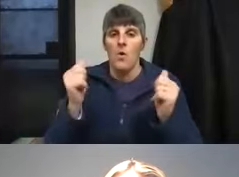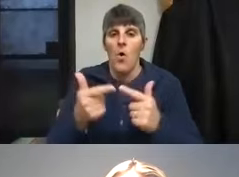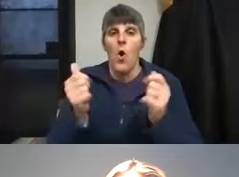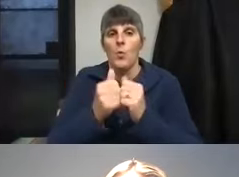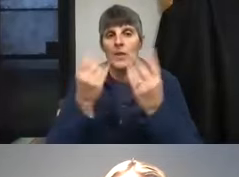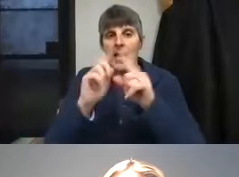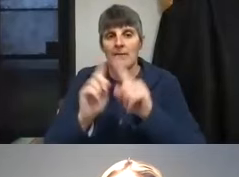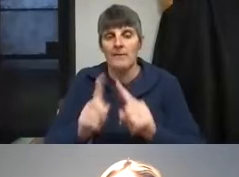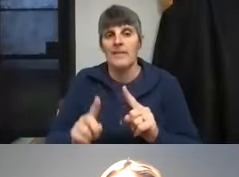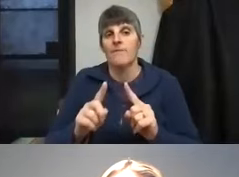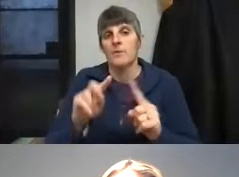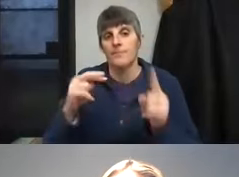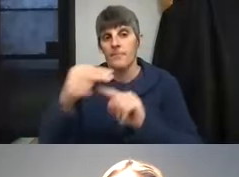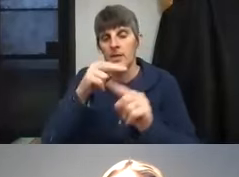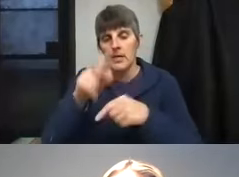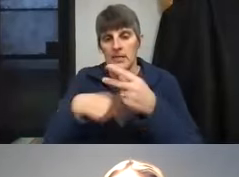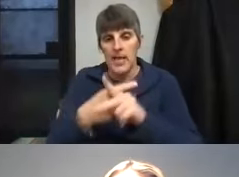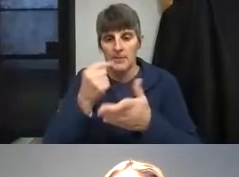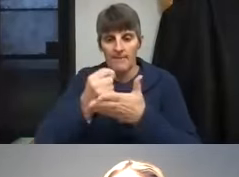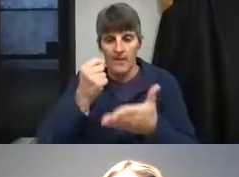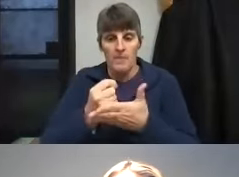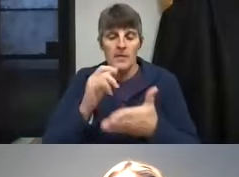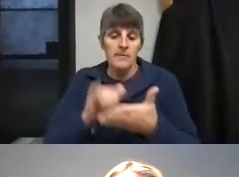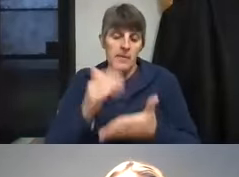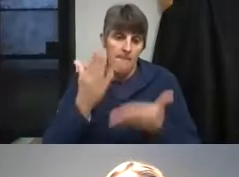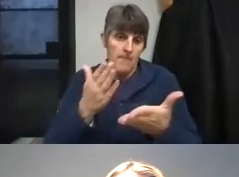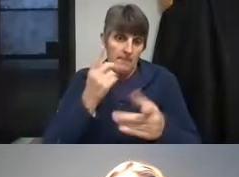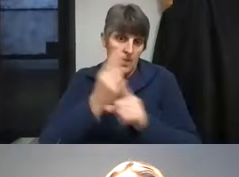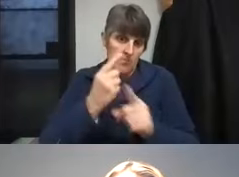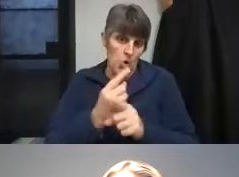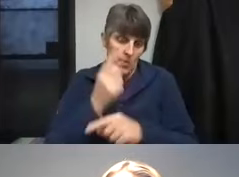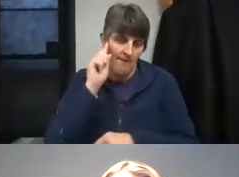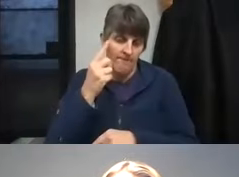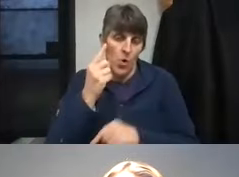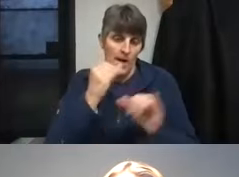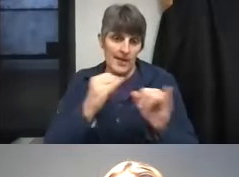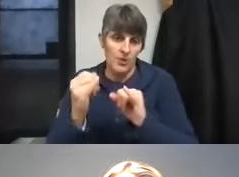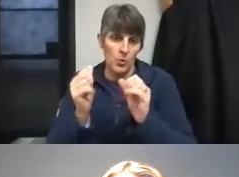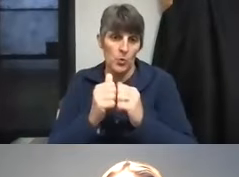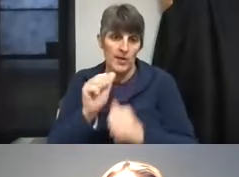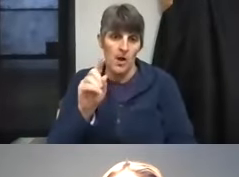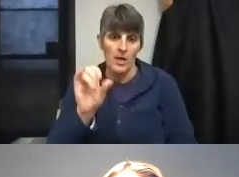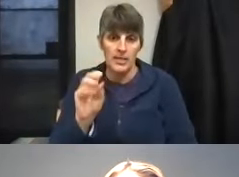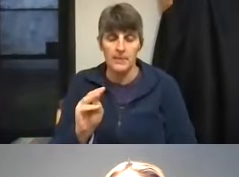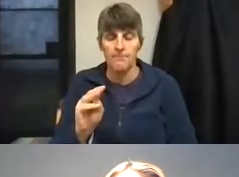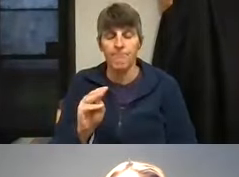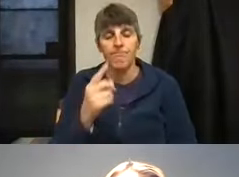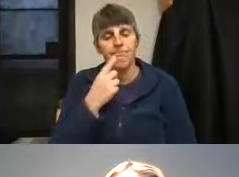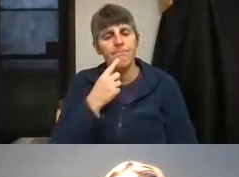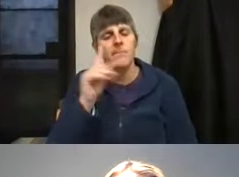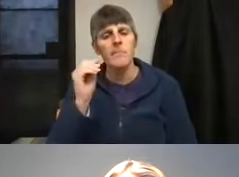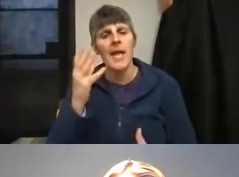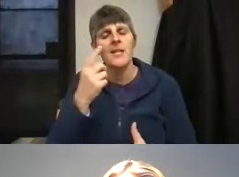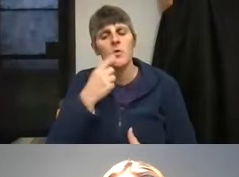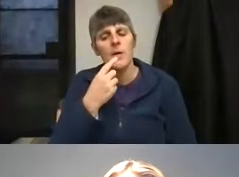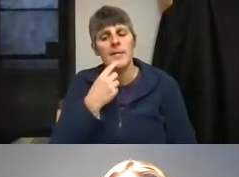lots of different types of therapies that might be appropriate for an individual with autism. I do want to